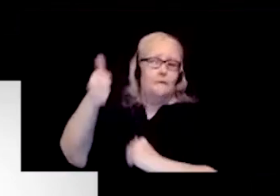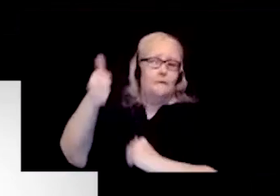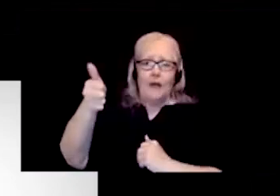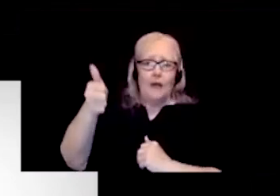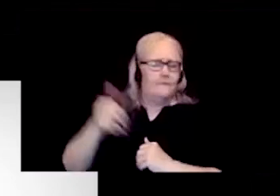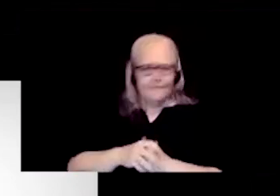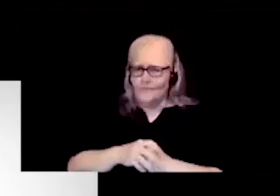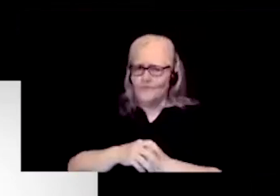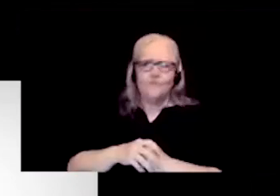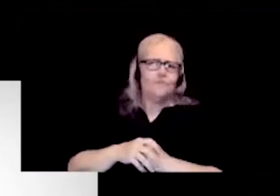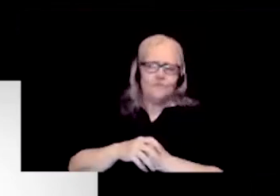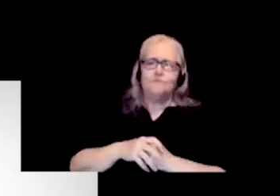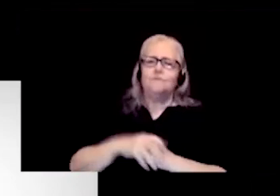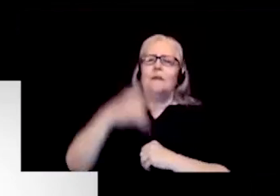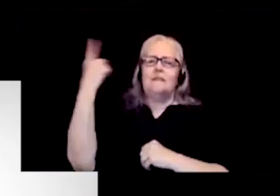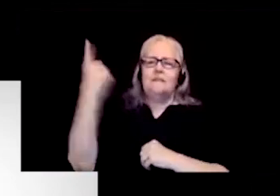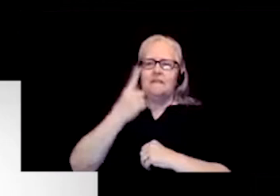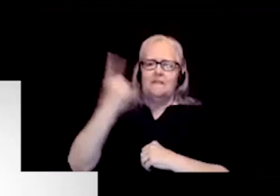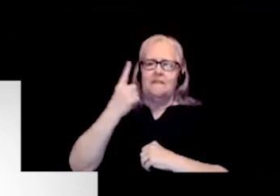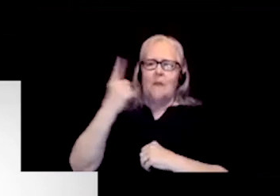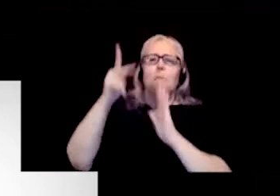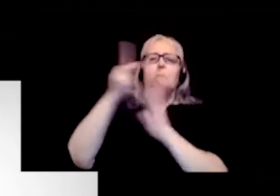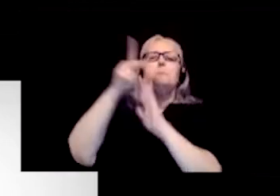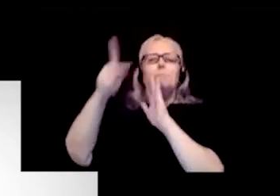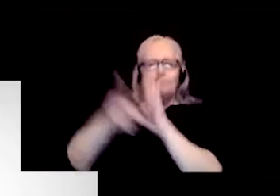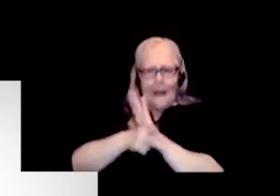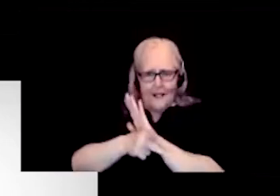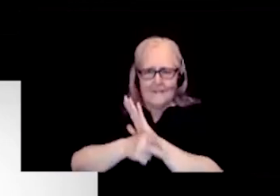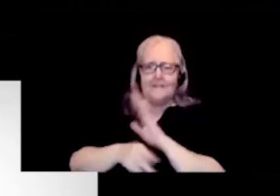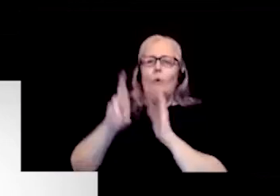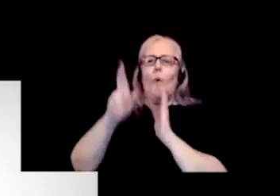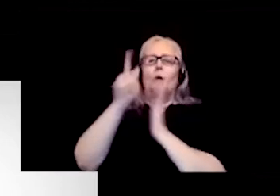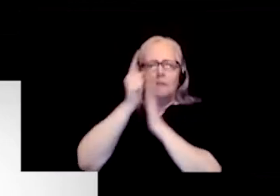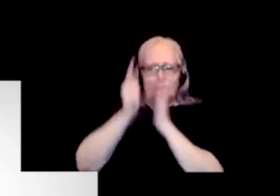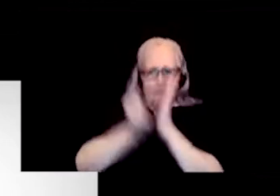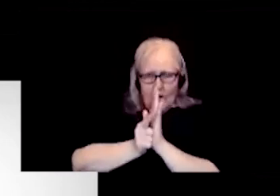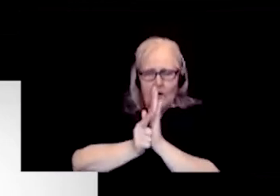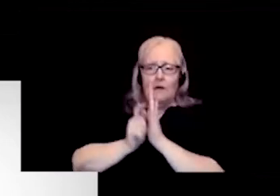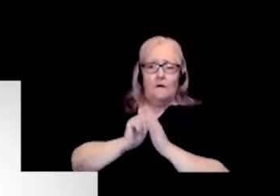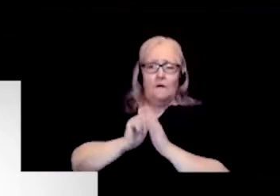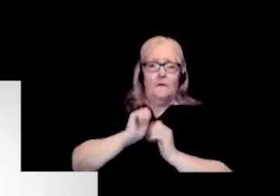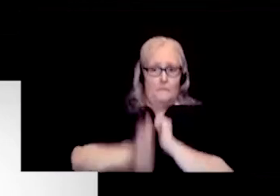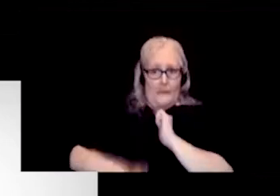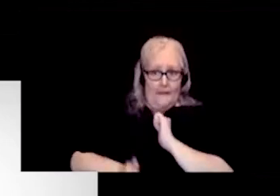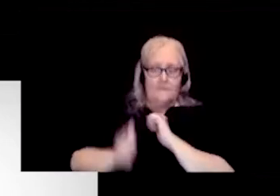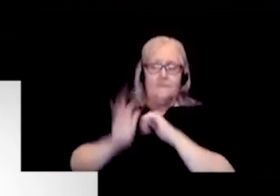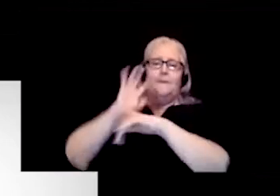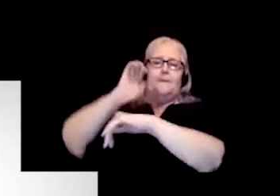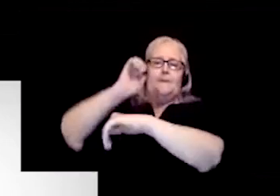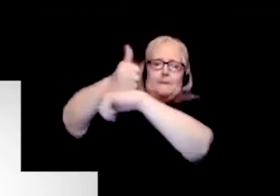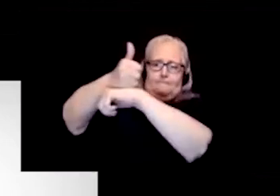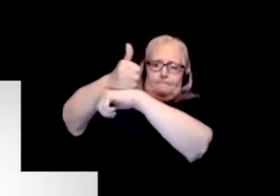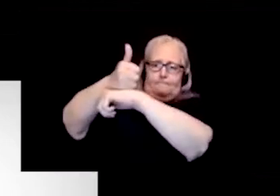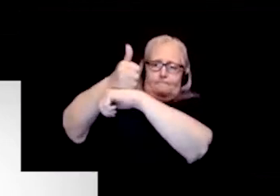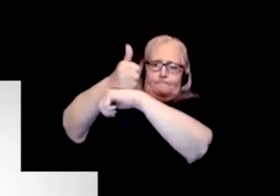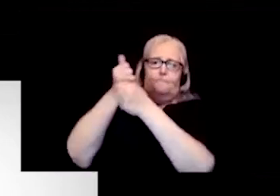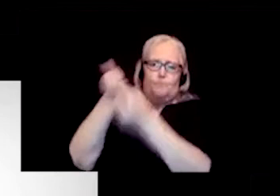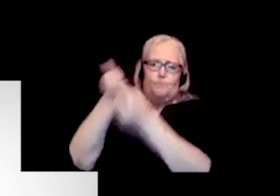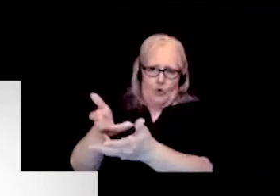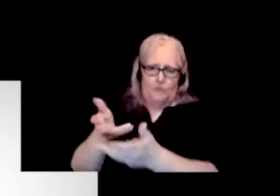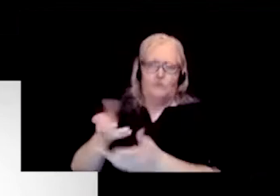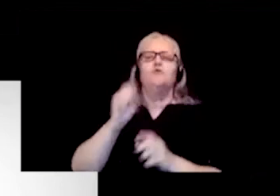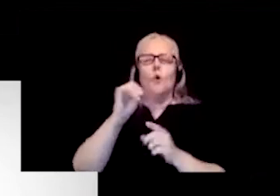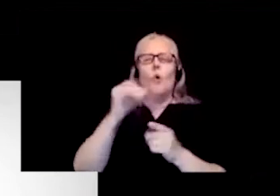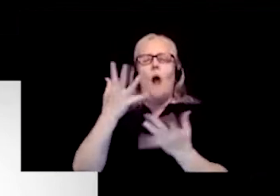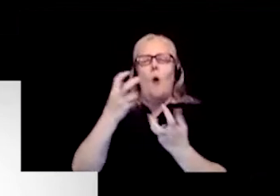that created it, a policy or a political determinant that created that result. So let me take us back now